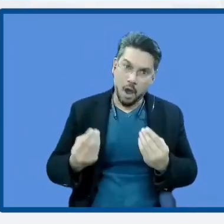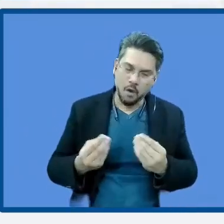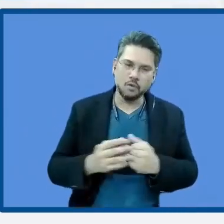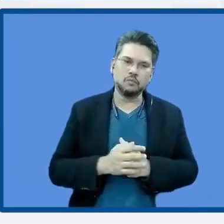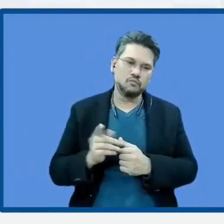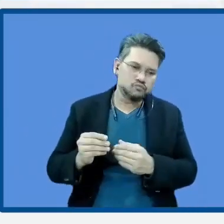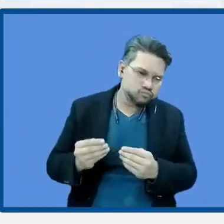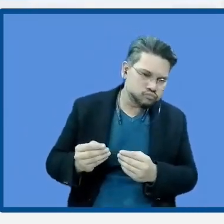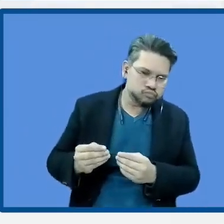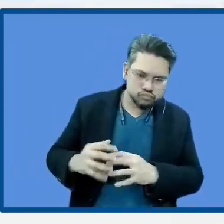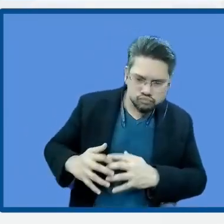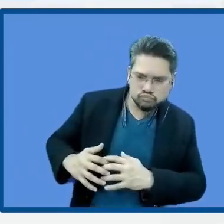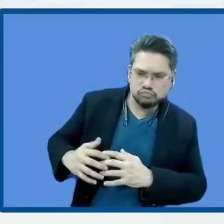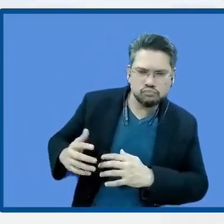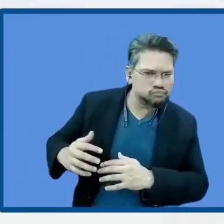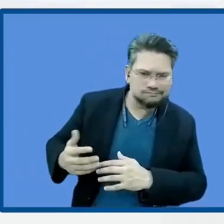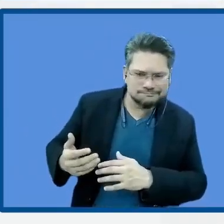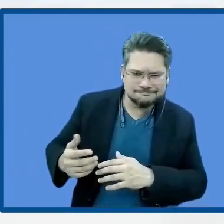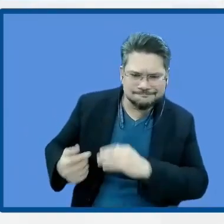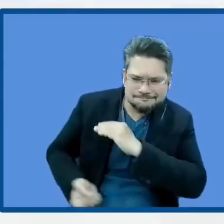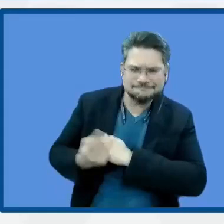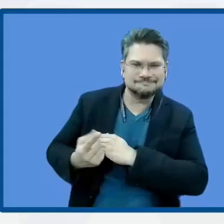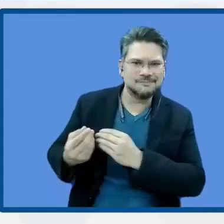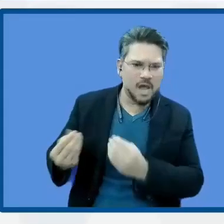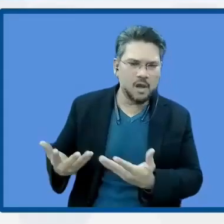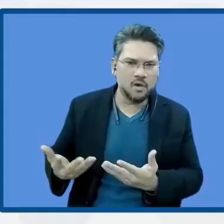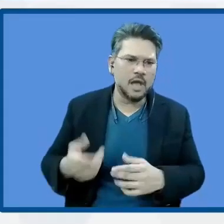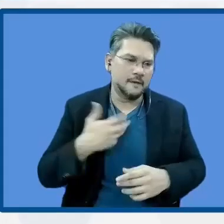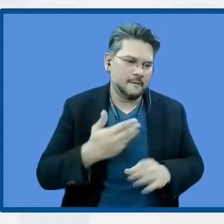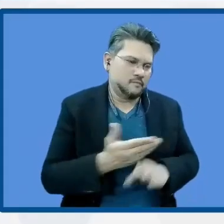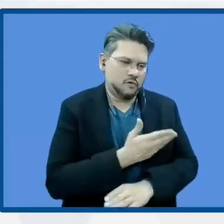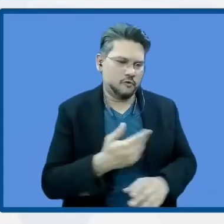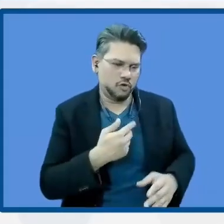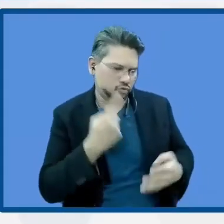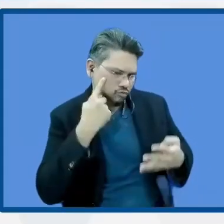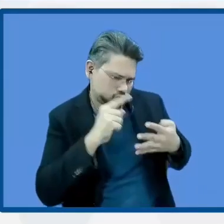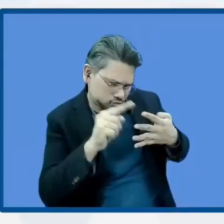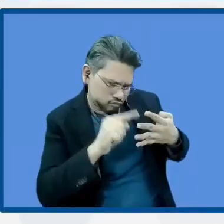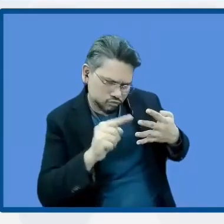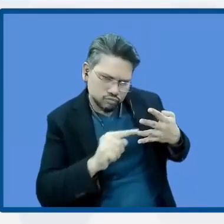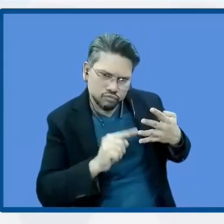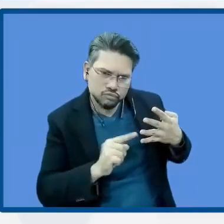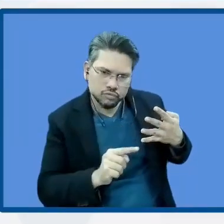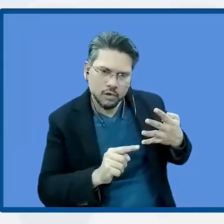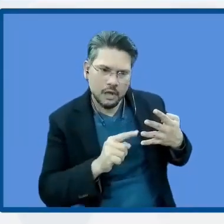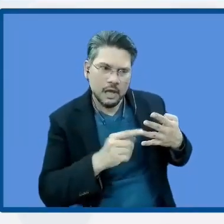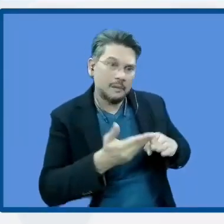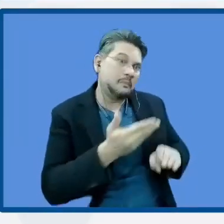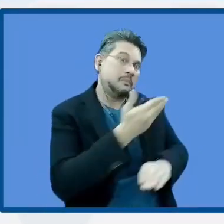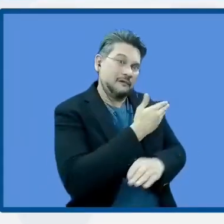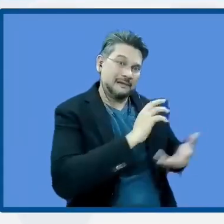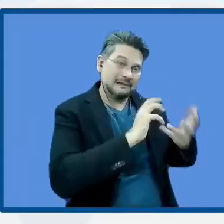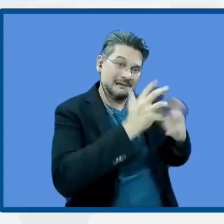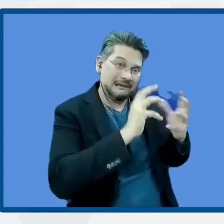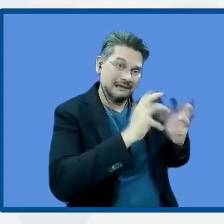the context of the chicken points, the existing disasters. So when